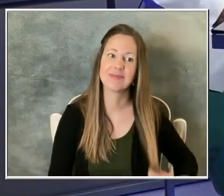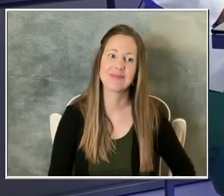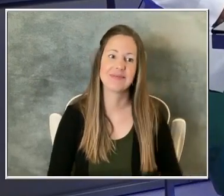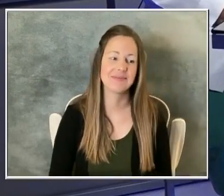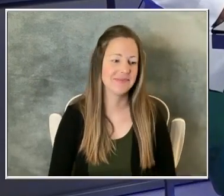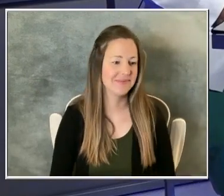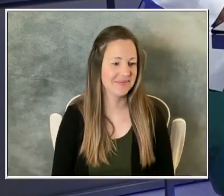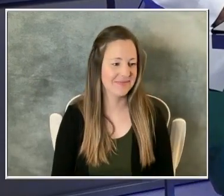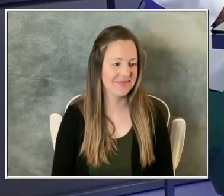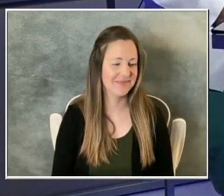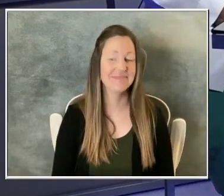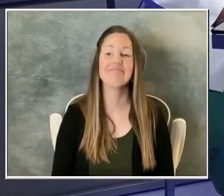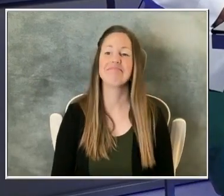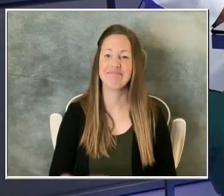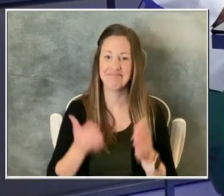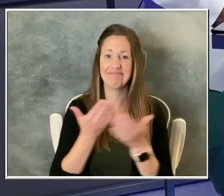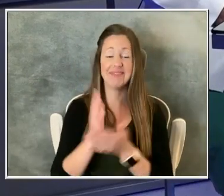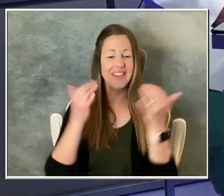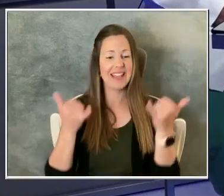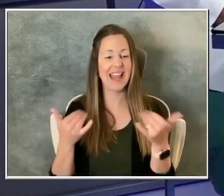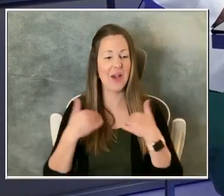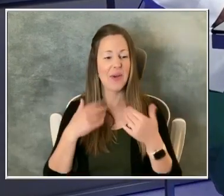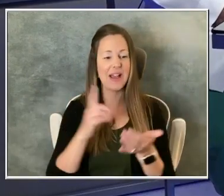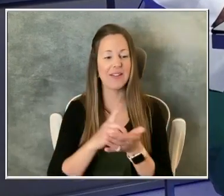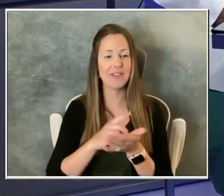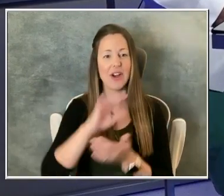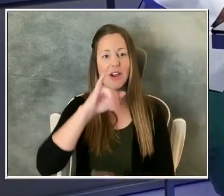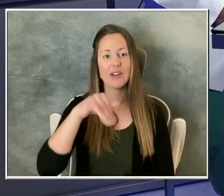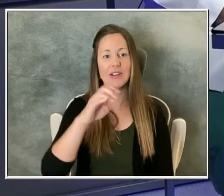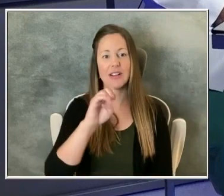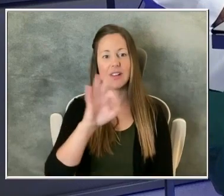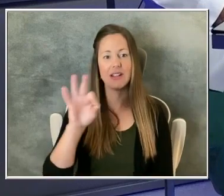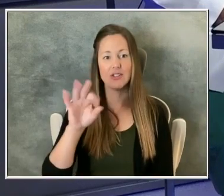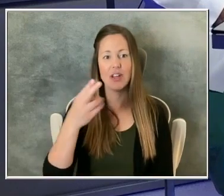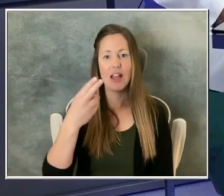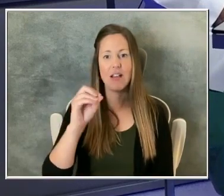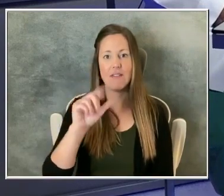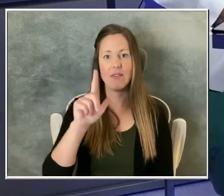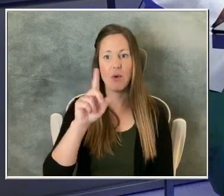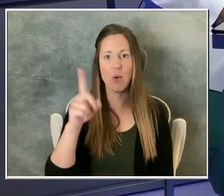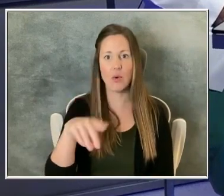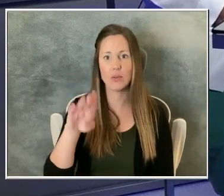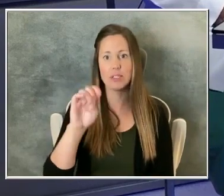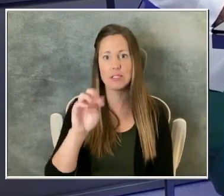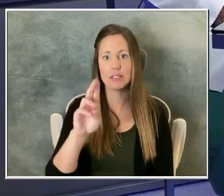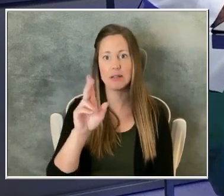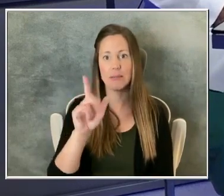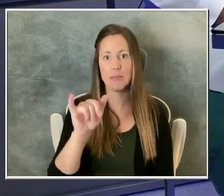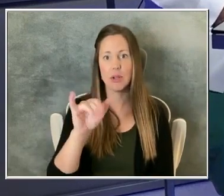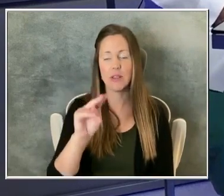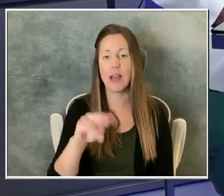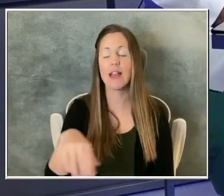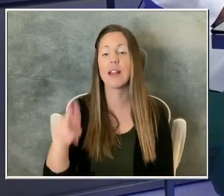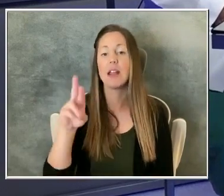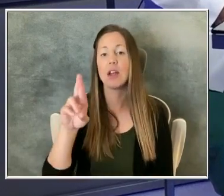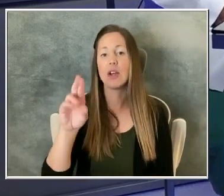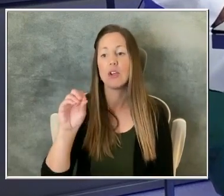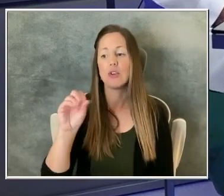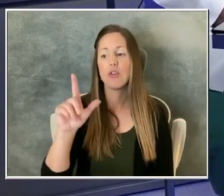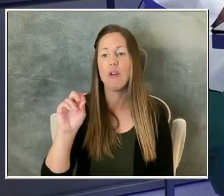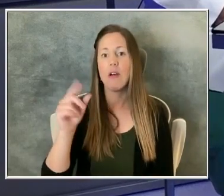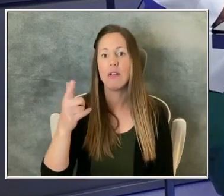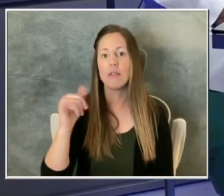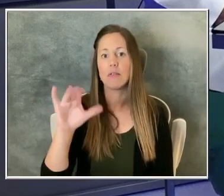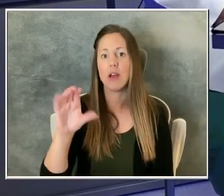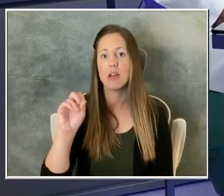All right, joining me now is Dr. Jeff Holzberlein, a urologic oncologist, that's a mouthful, at the physician-in-chief at the University of Kansas